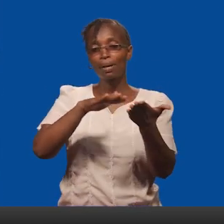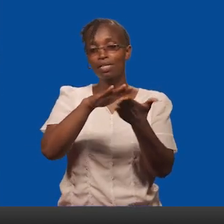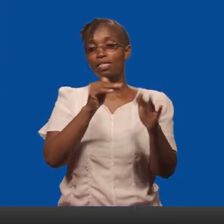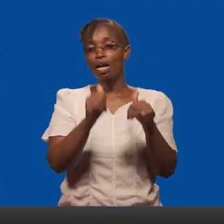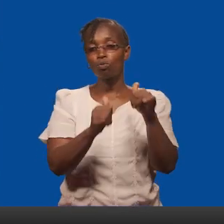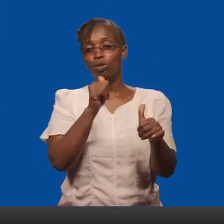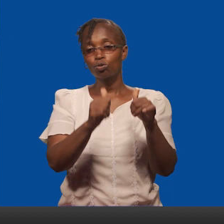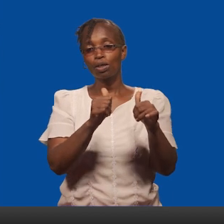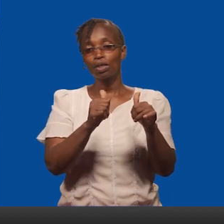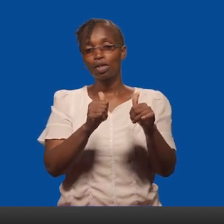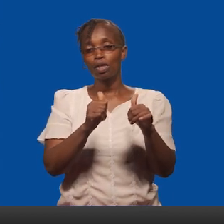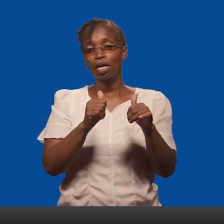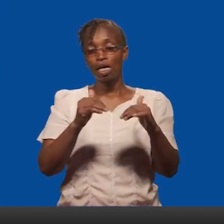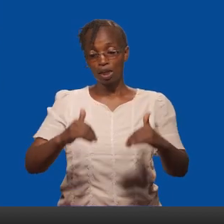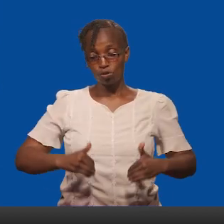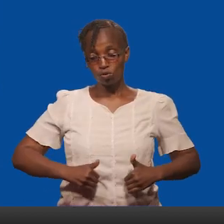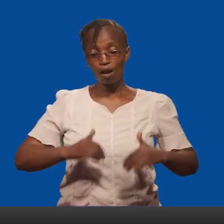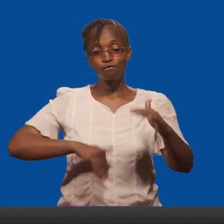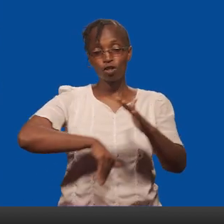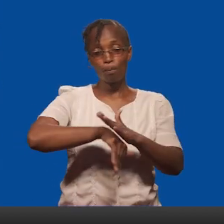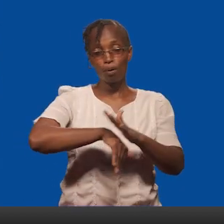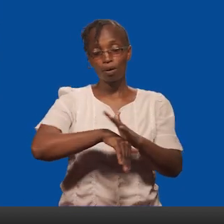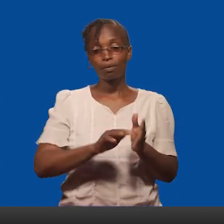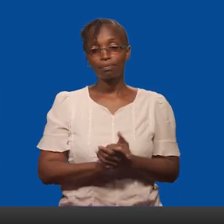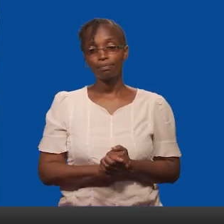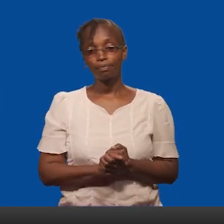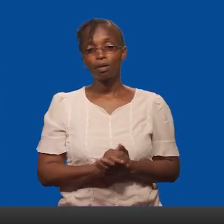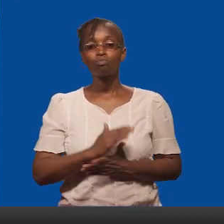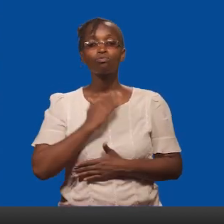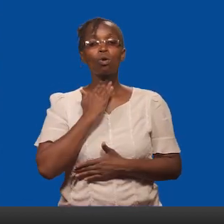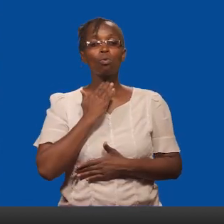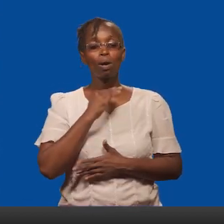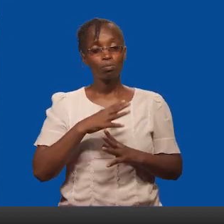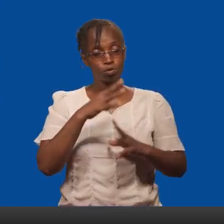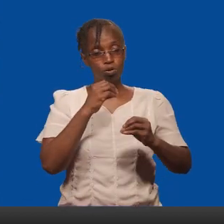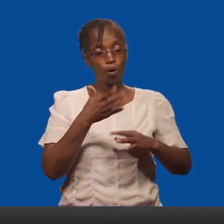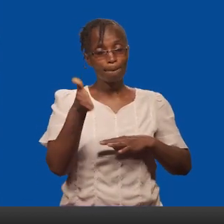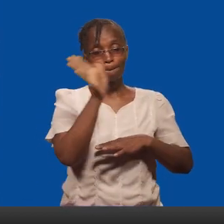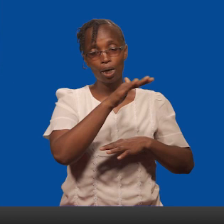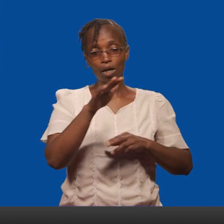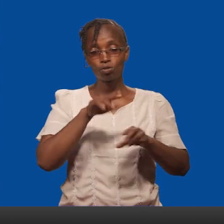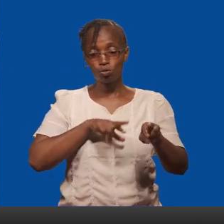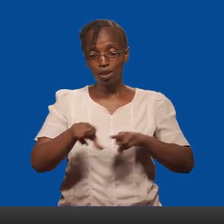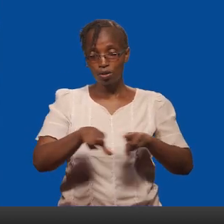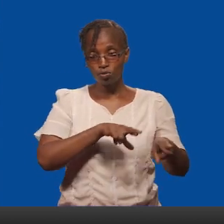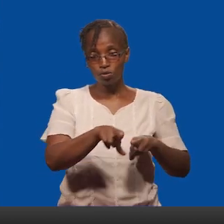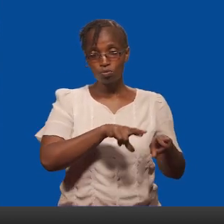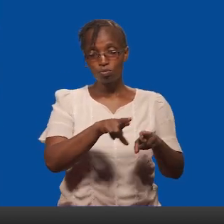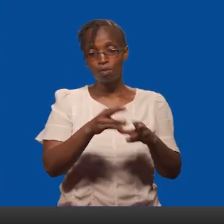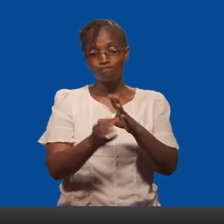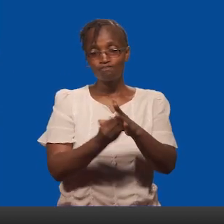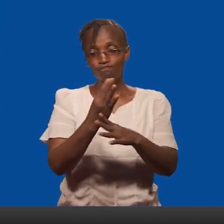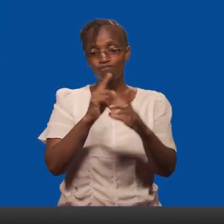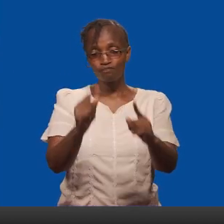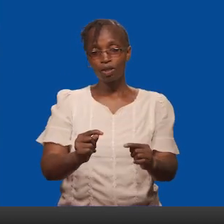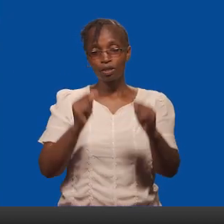back to the basics. The basics for us is youth football, is grassroots football. We want to go back to